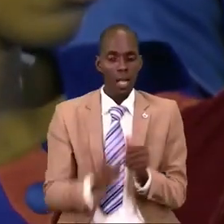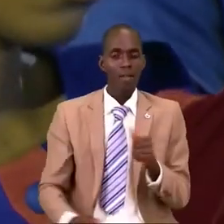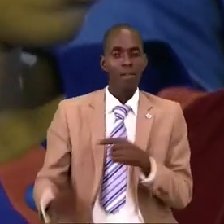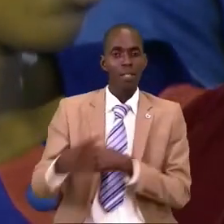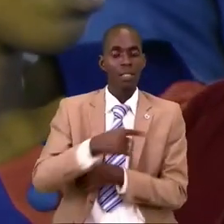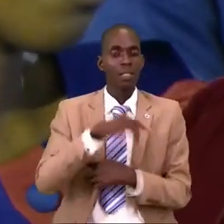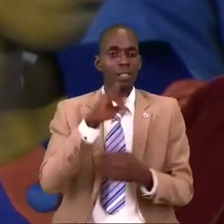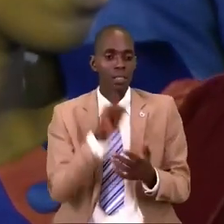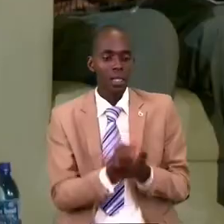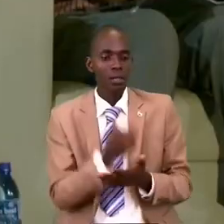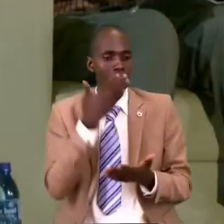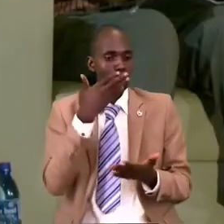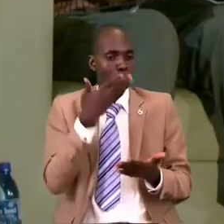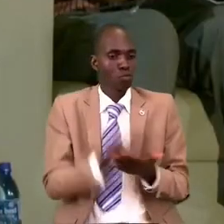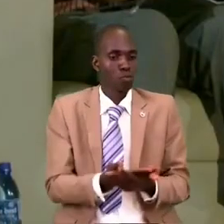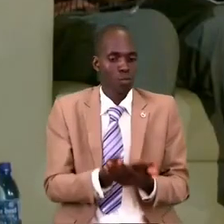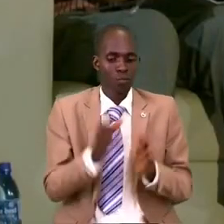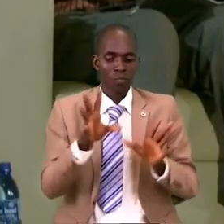in your life.